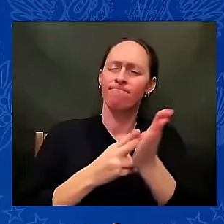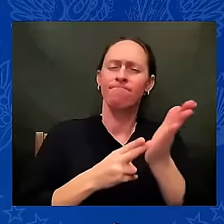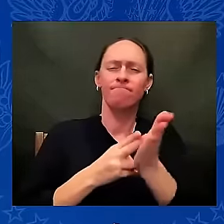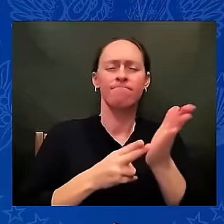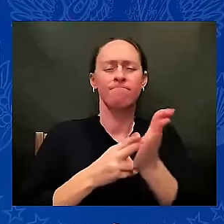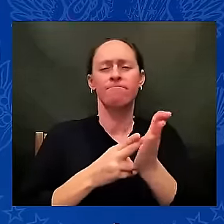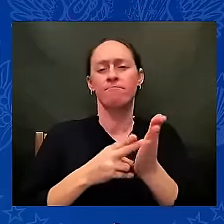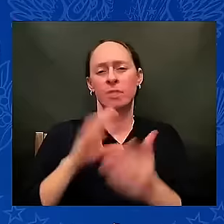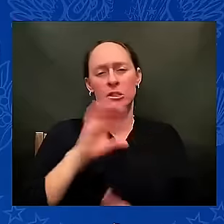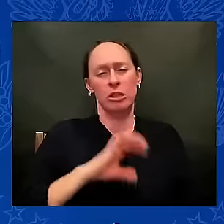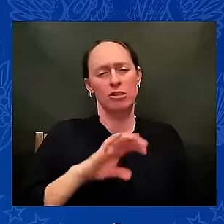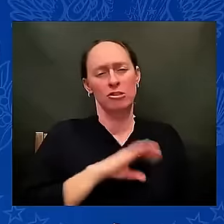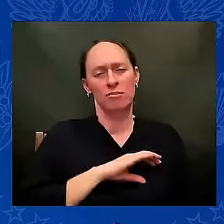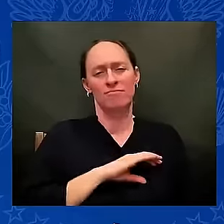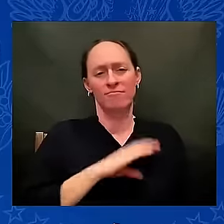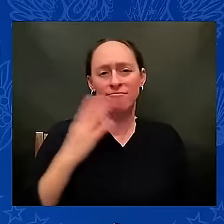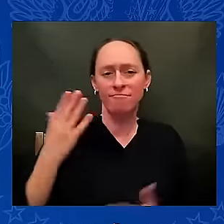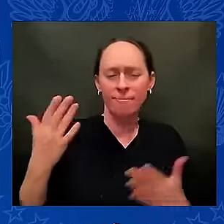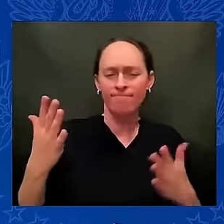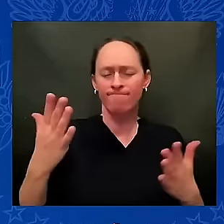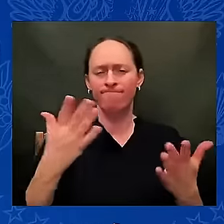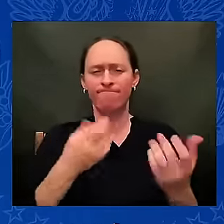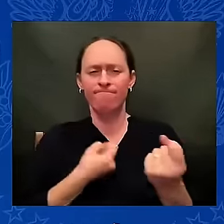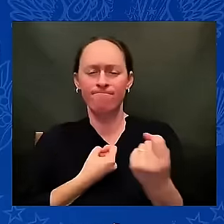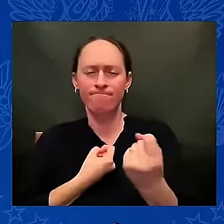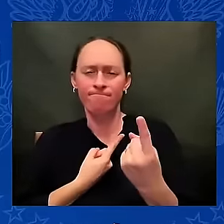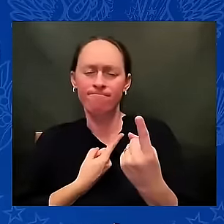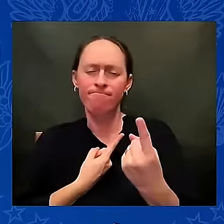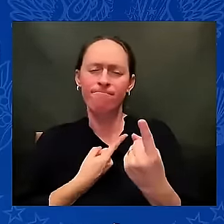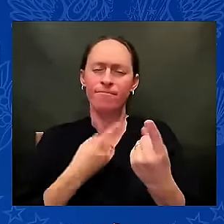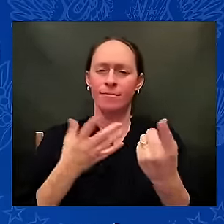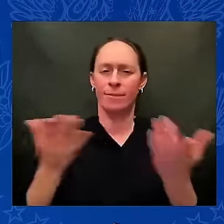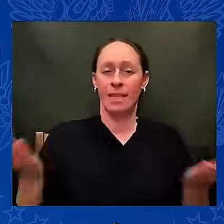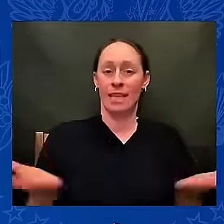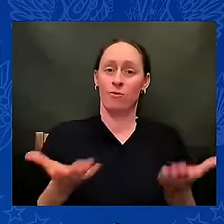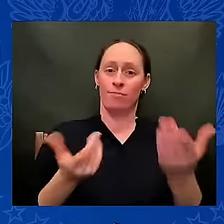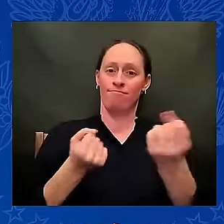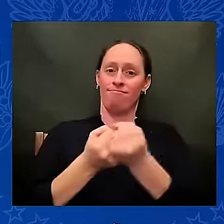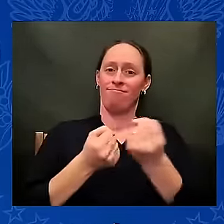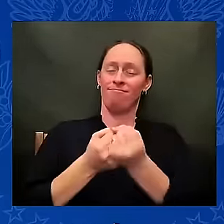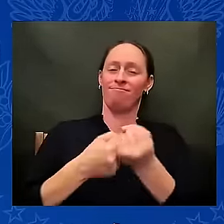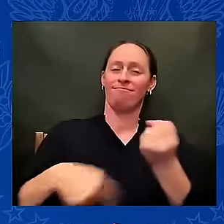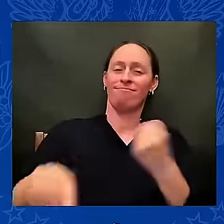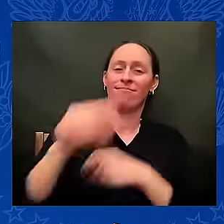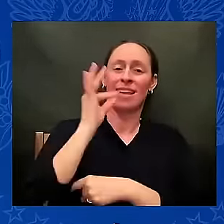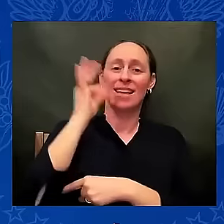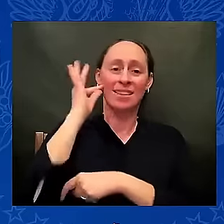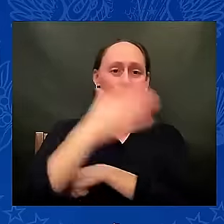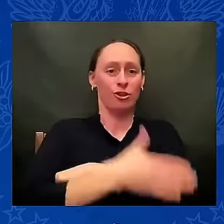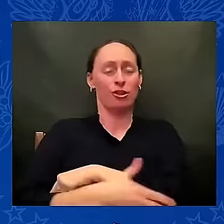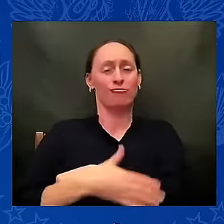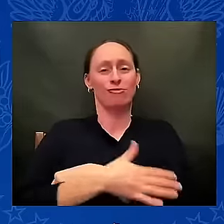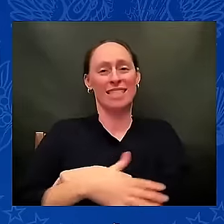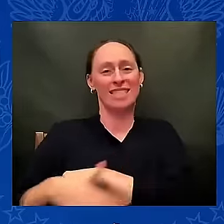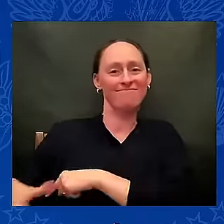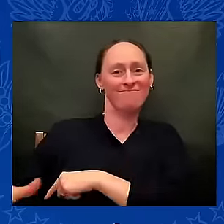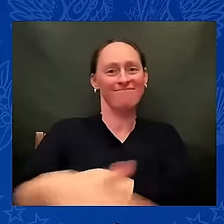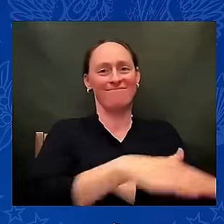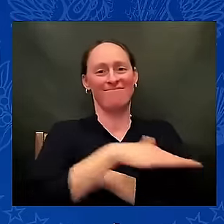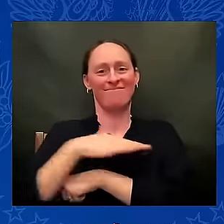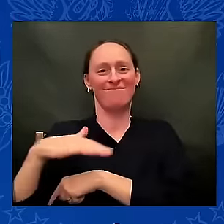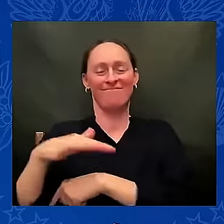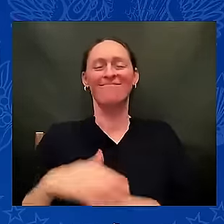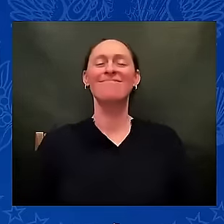Atham Juvat, on Indian country. Each of us understand